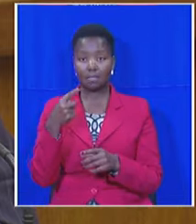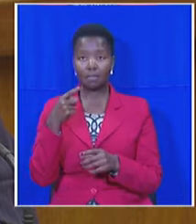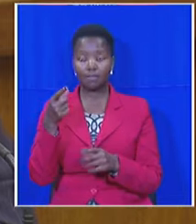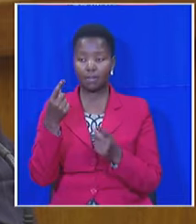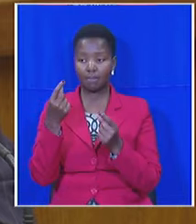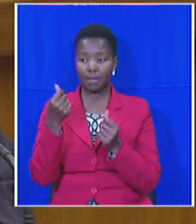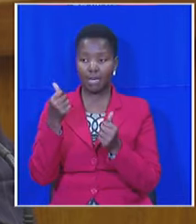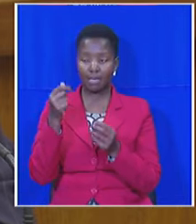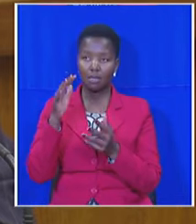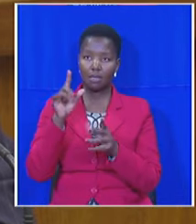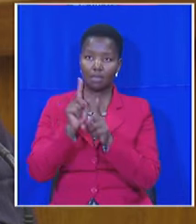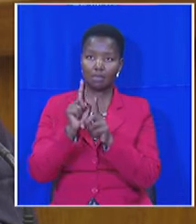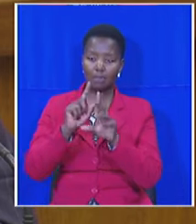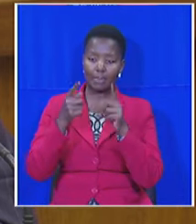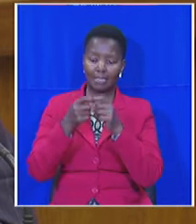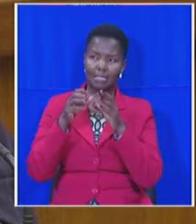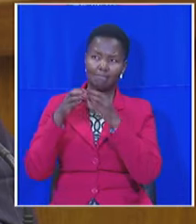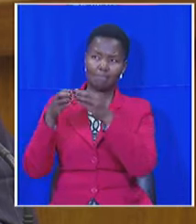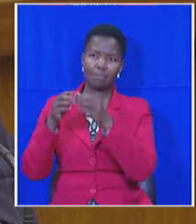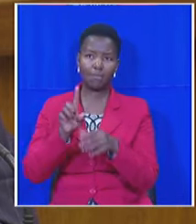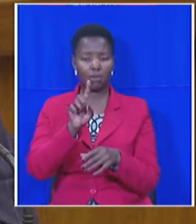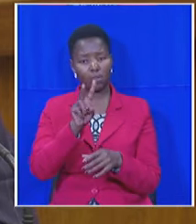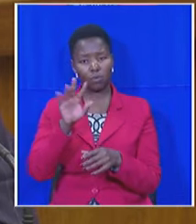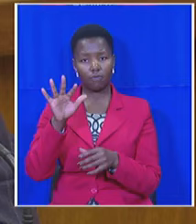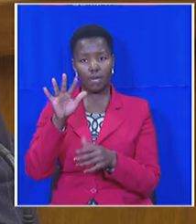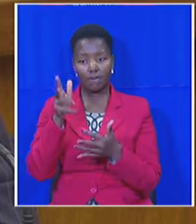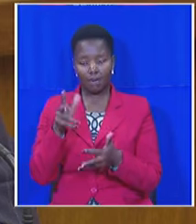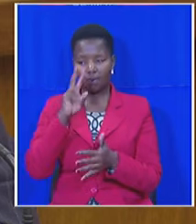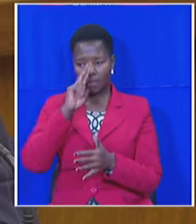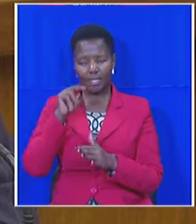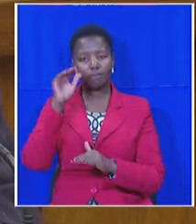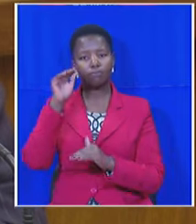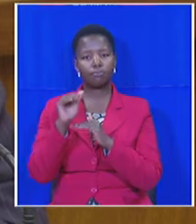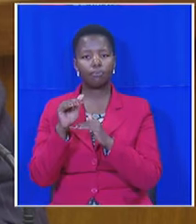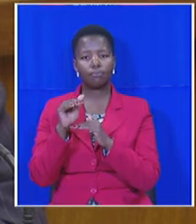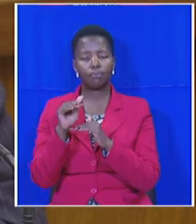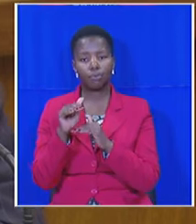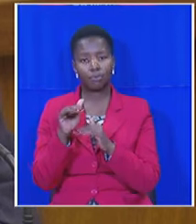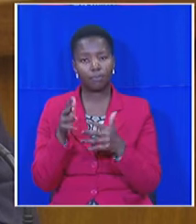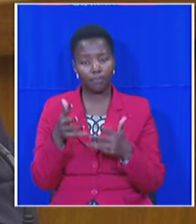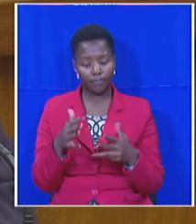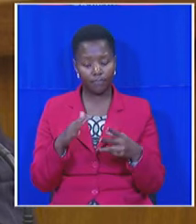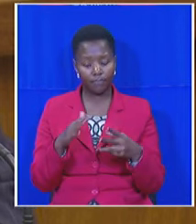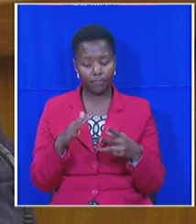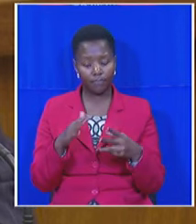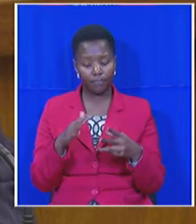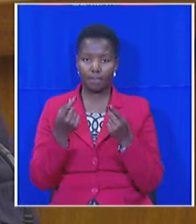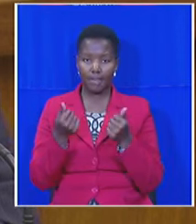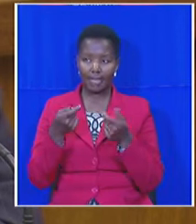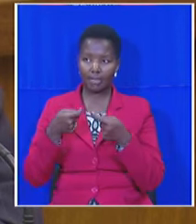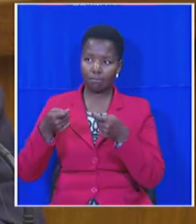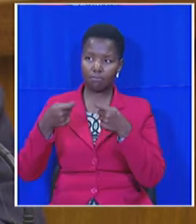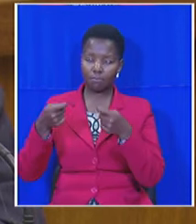the number of missions, which stands at 125 currently, must be looked at. The cost involved in maintaining